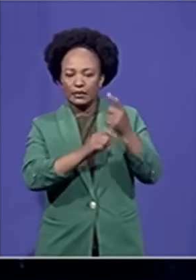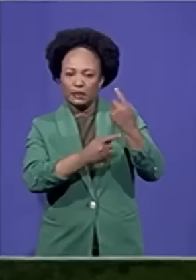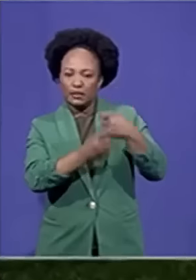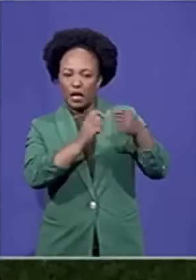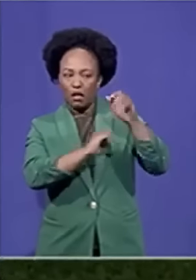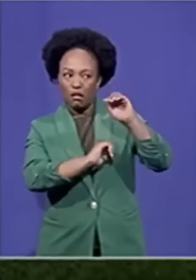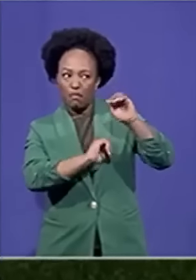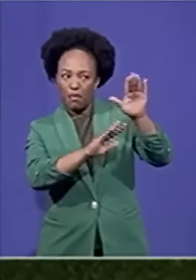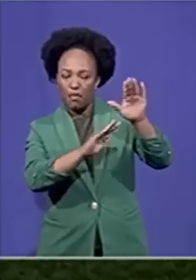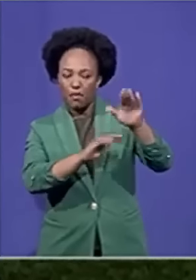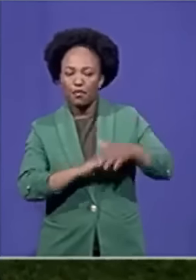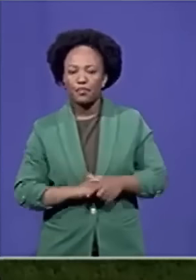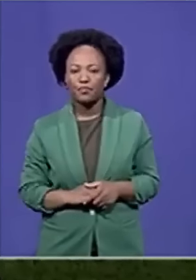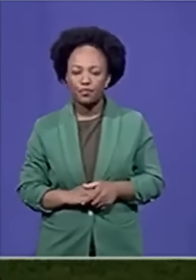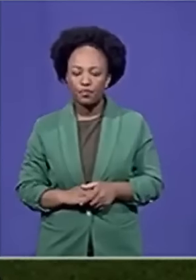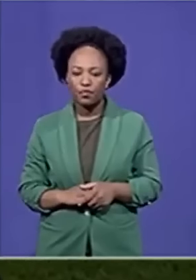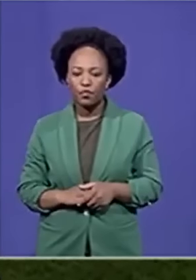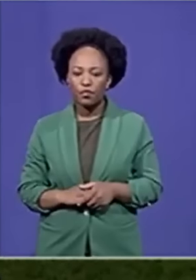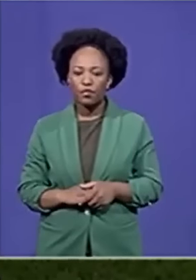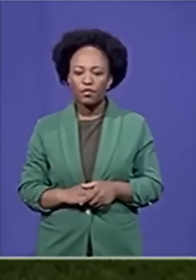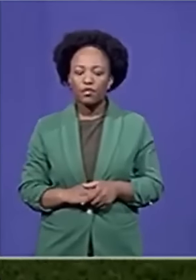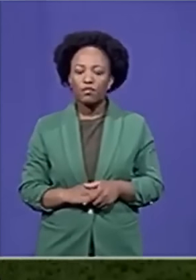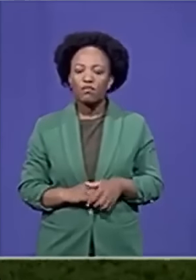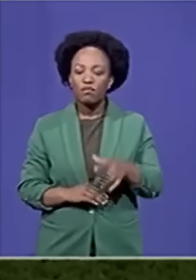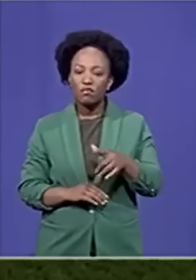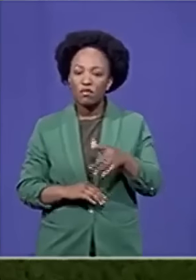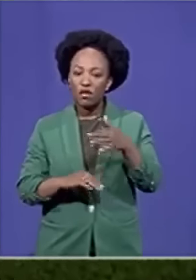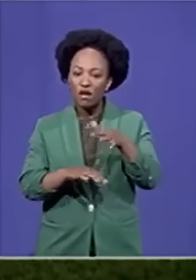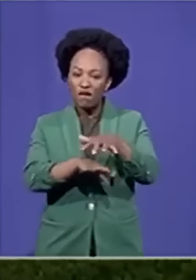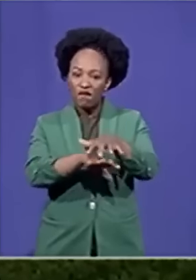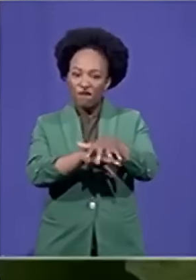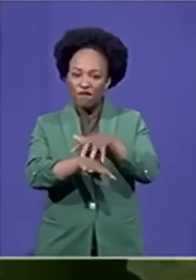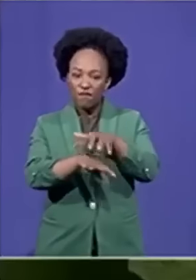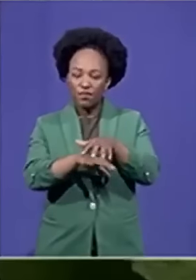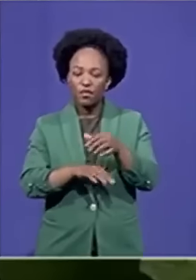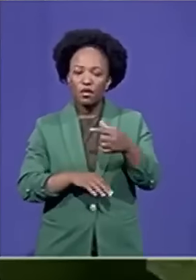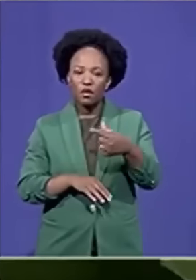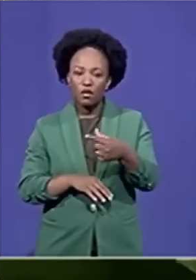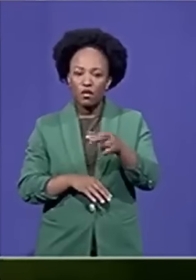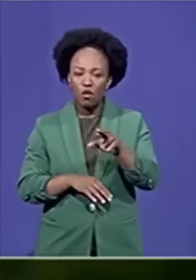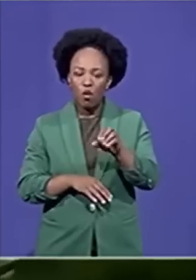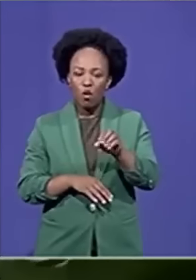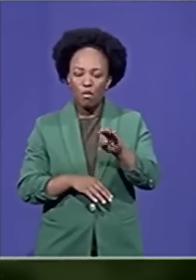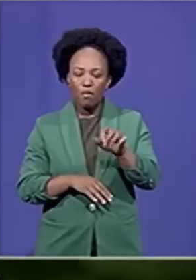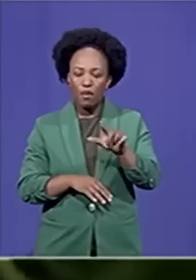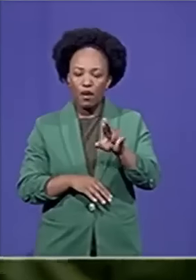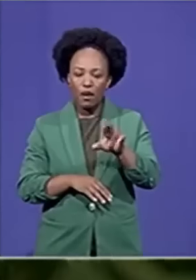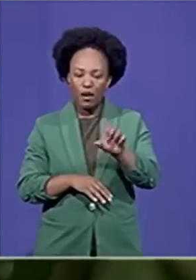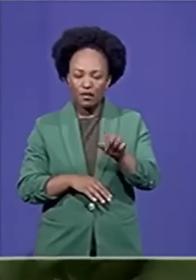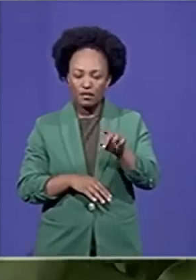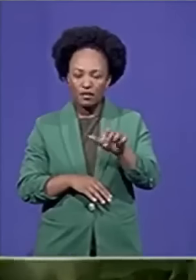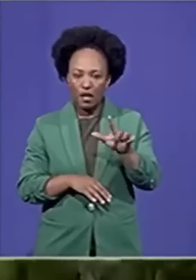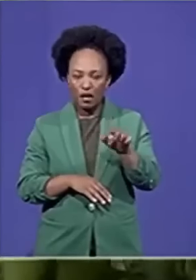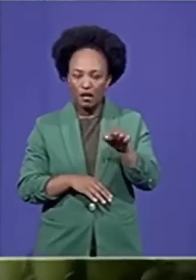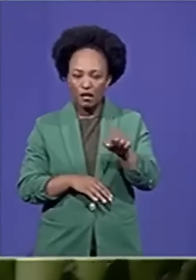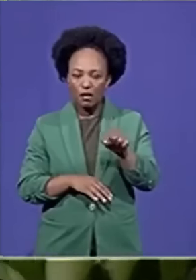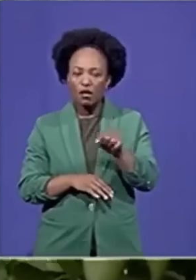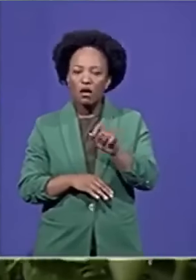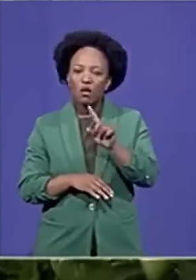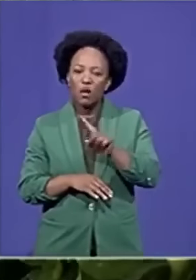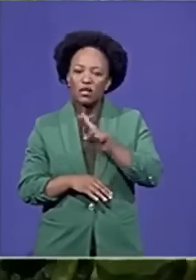Polasa ya Rosley kwa lefelong la temothuo la Loskop gaufi le Groblersdal e khabaganya dihektara di le